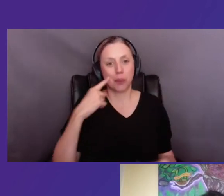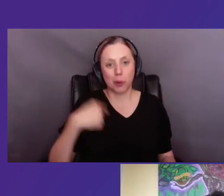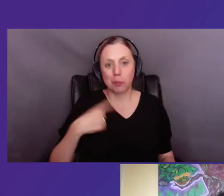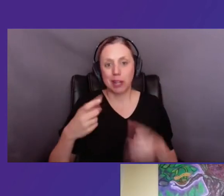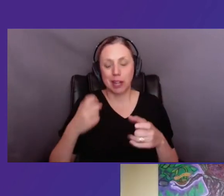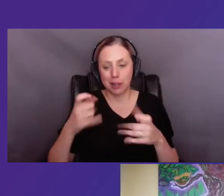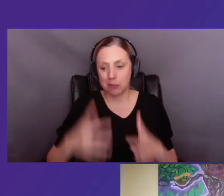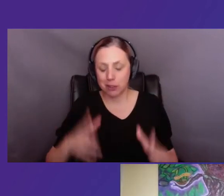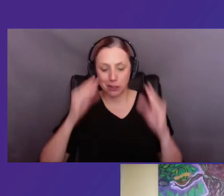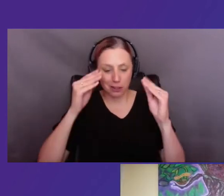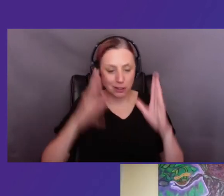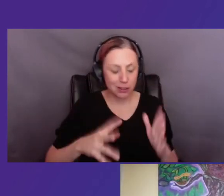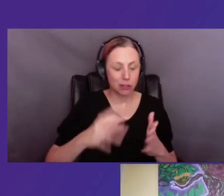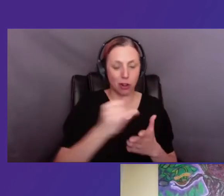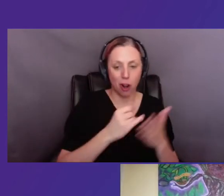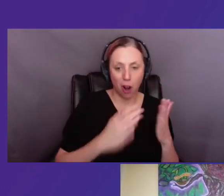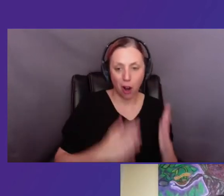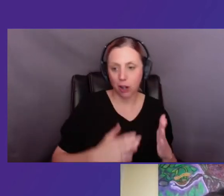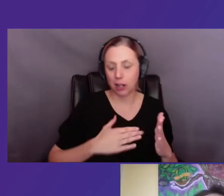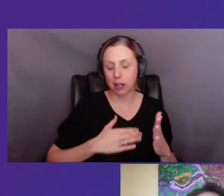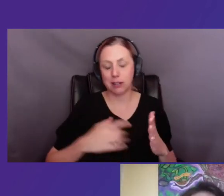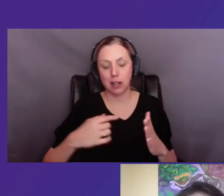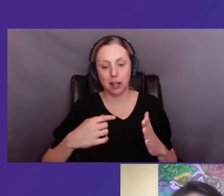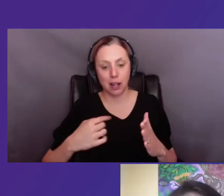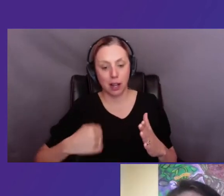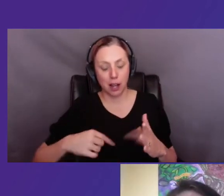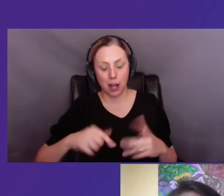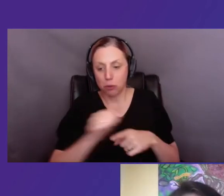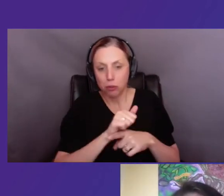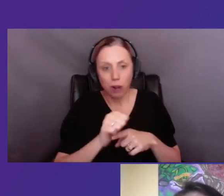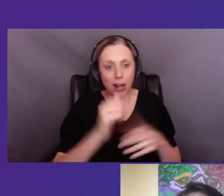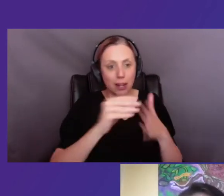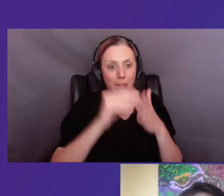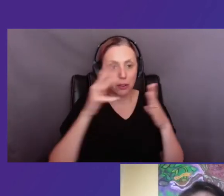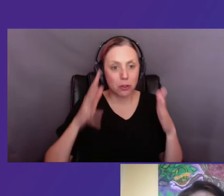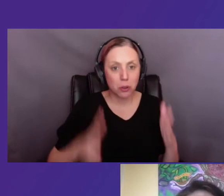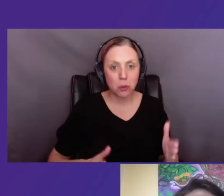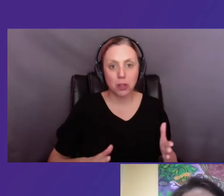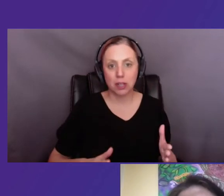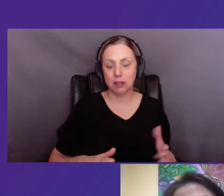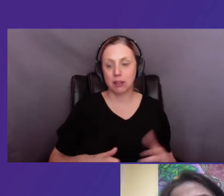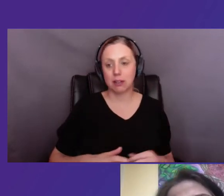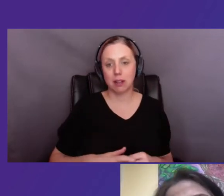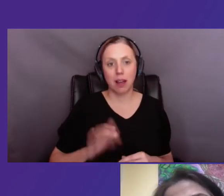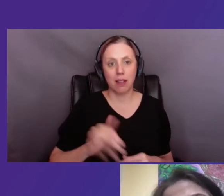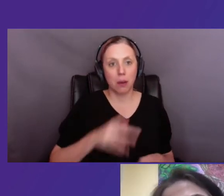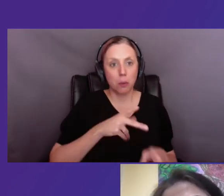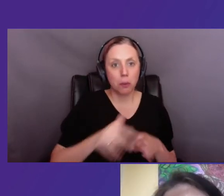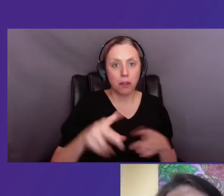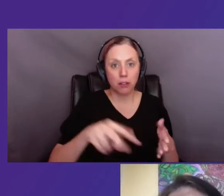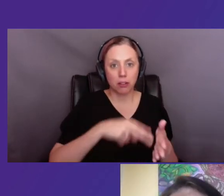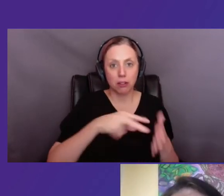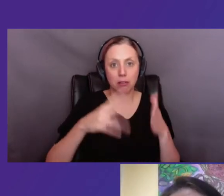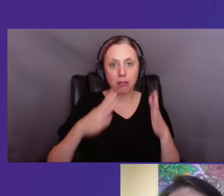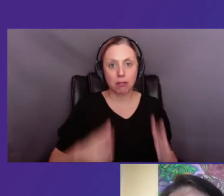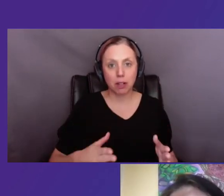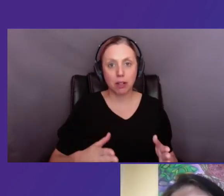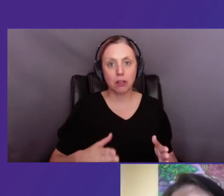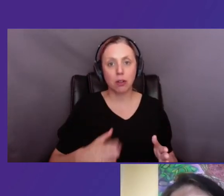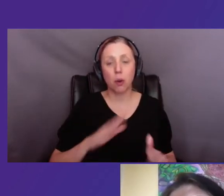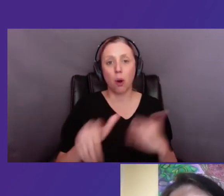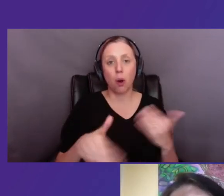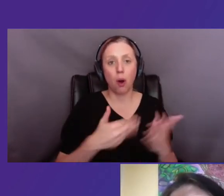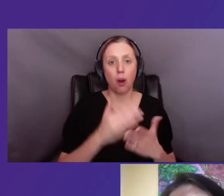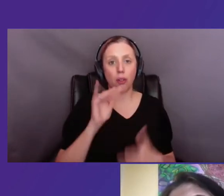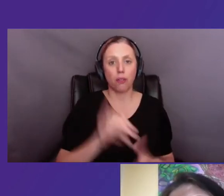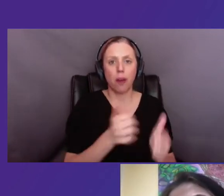training of the students. It was the training of the professional dancers. That was the